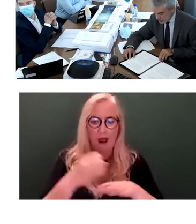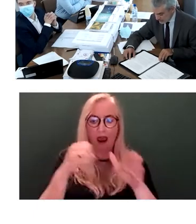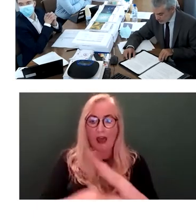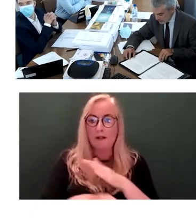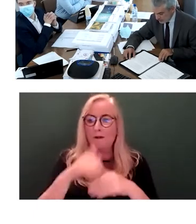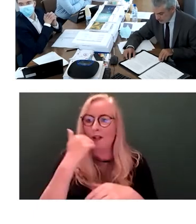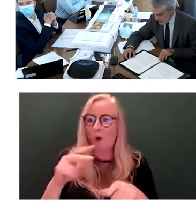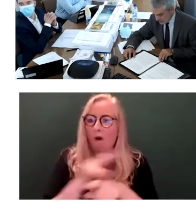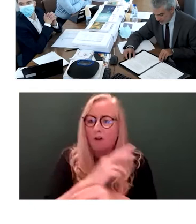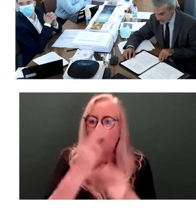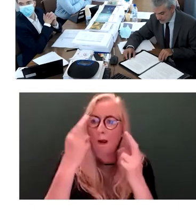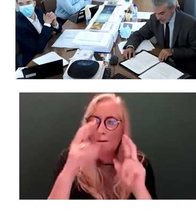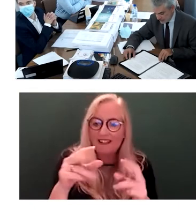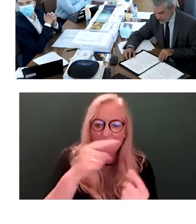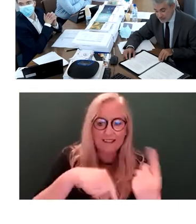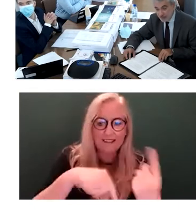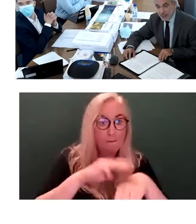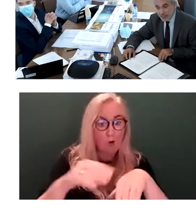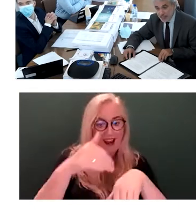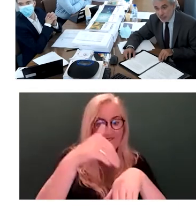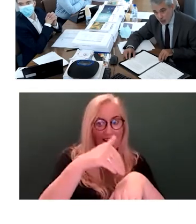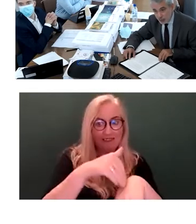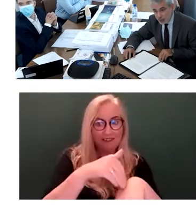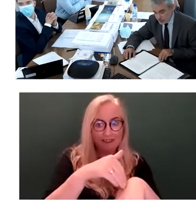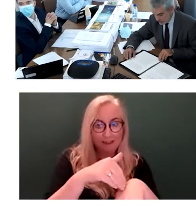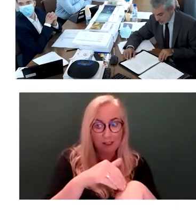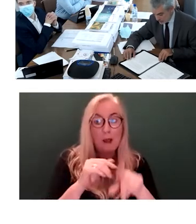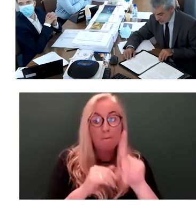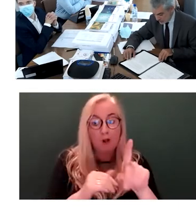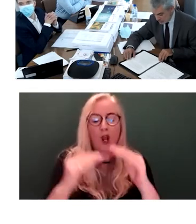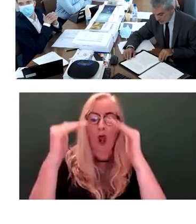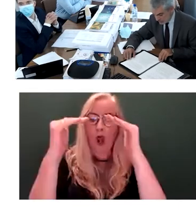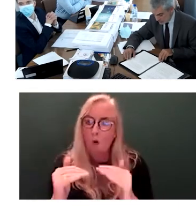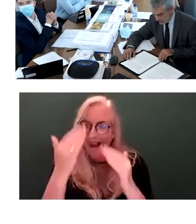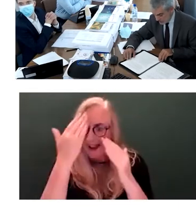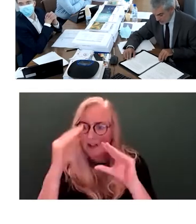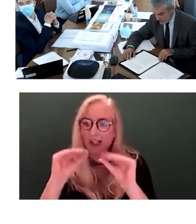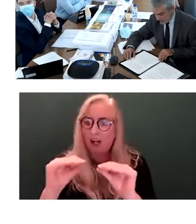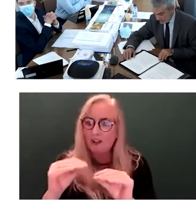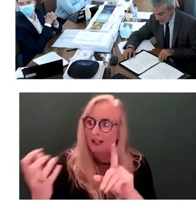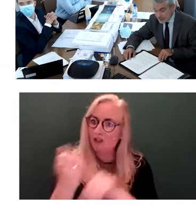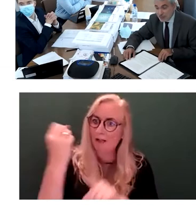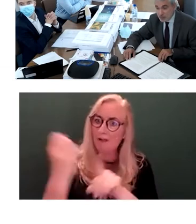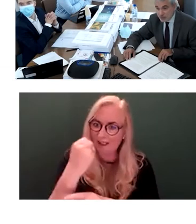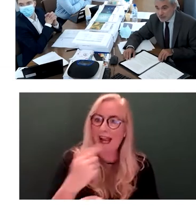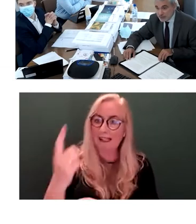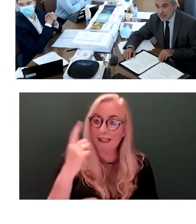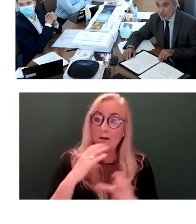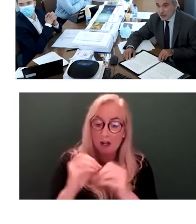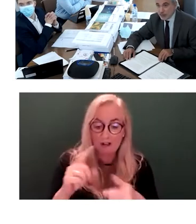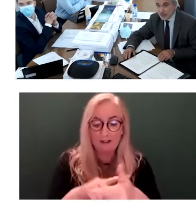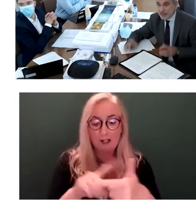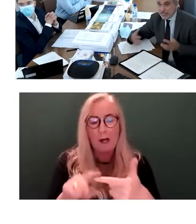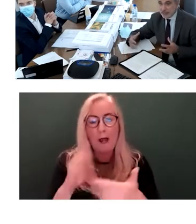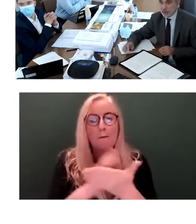groups who tend to be more affected by crisis. Again, the low education point that was mentioned before, part-time workers, and